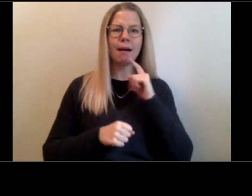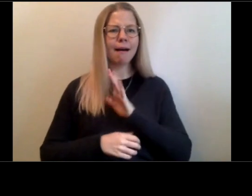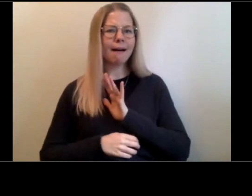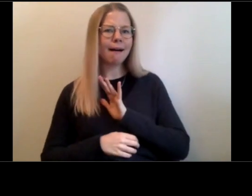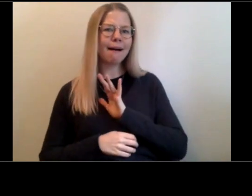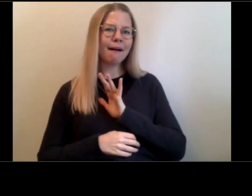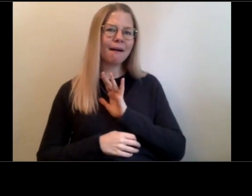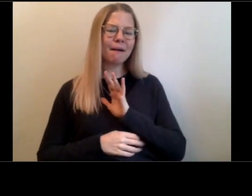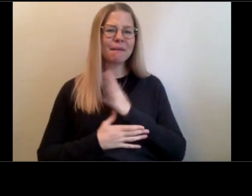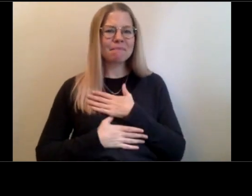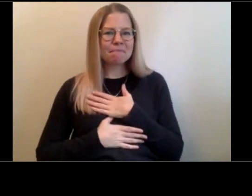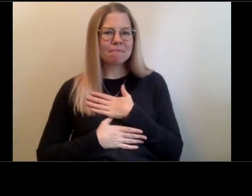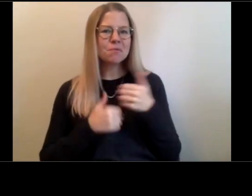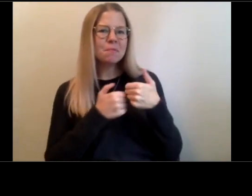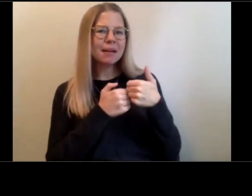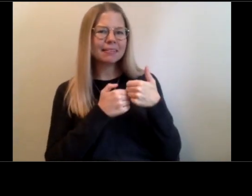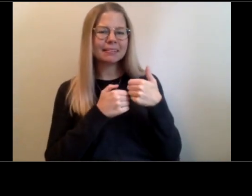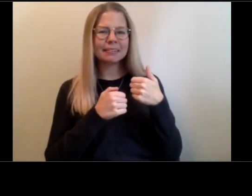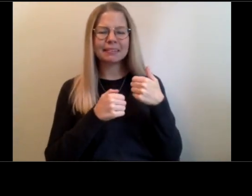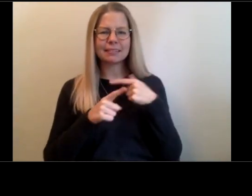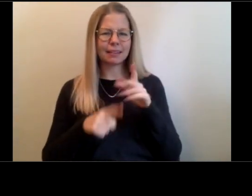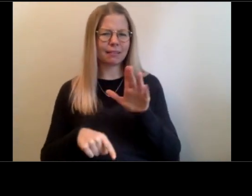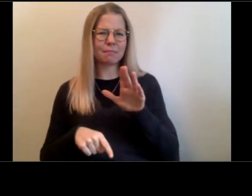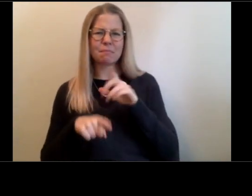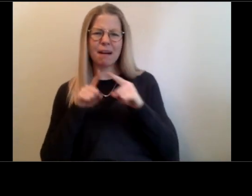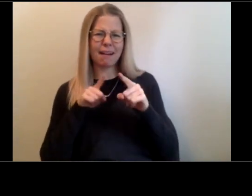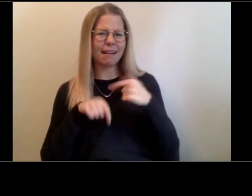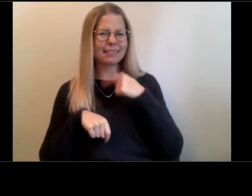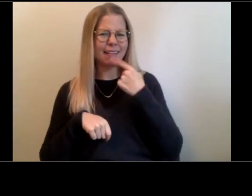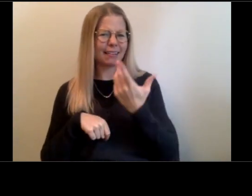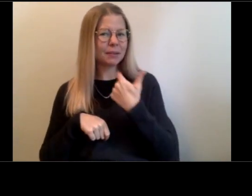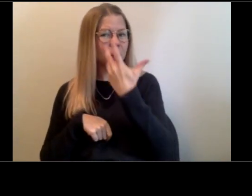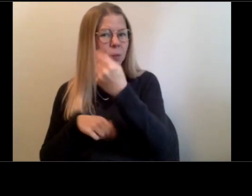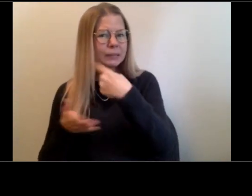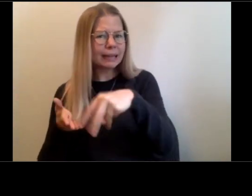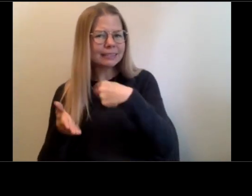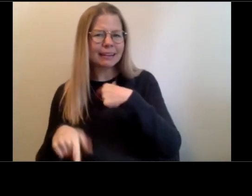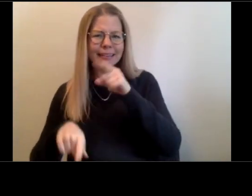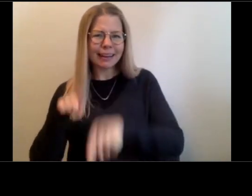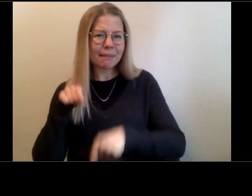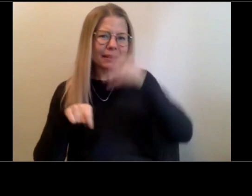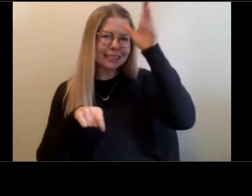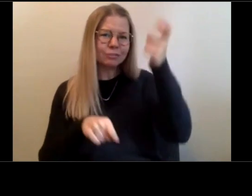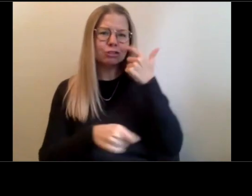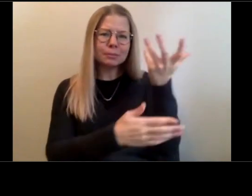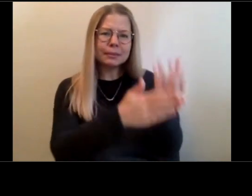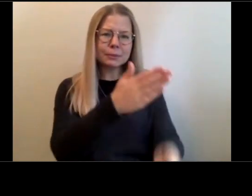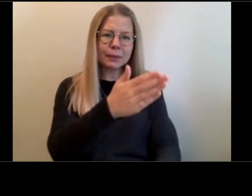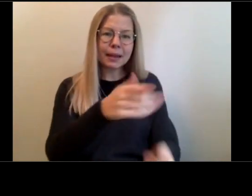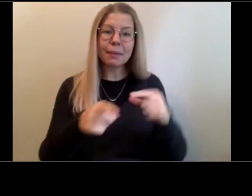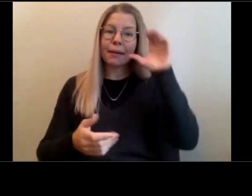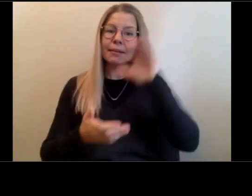go dancing. My dad just died. And he said, yes, you can. He would want you to. And he took